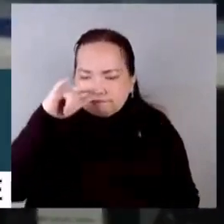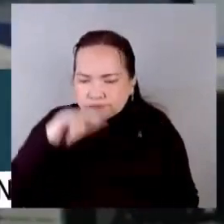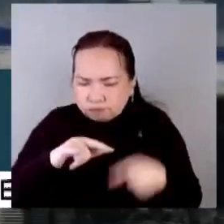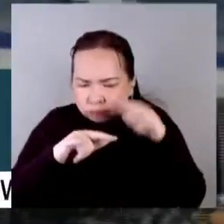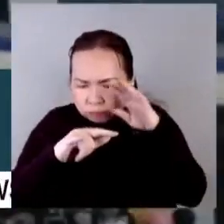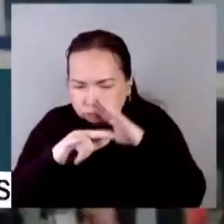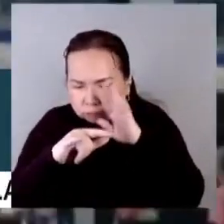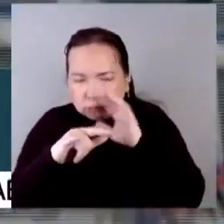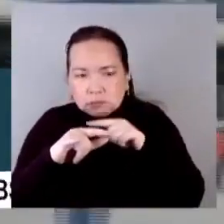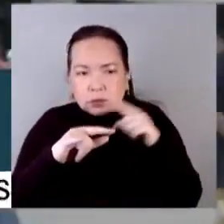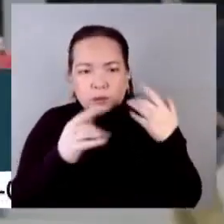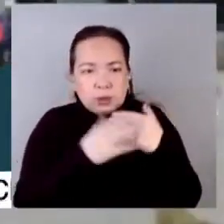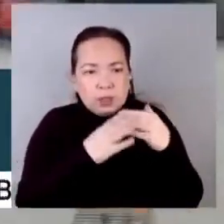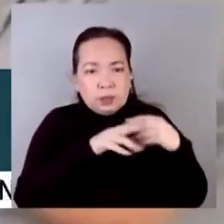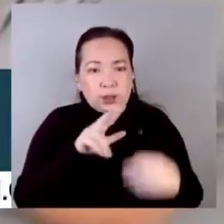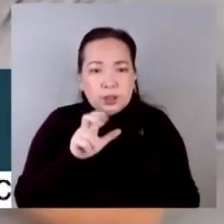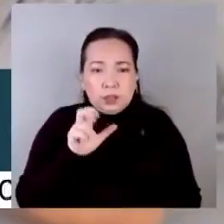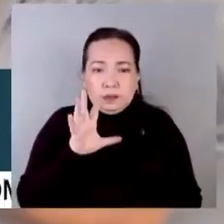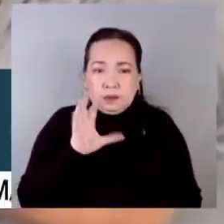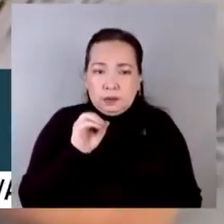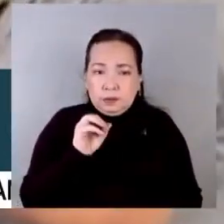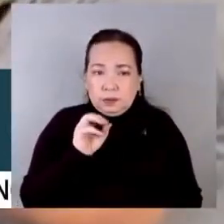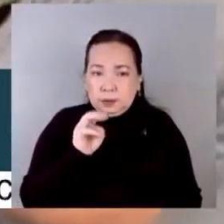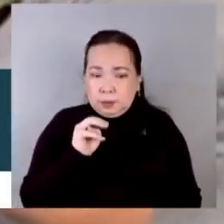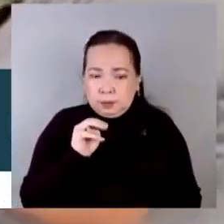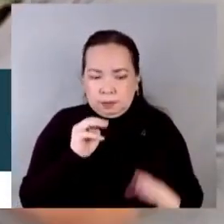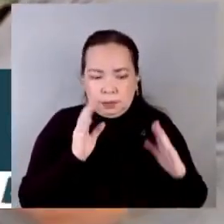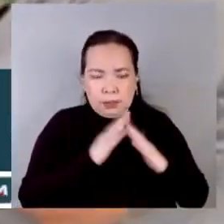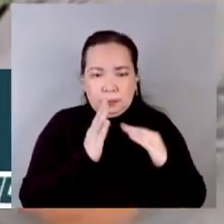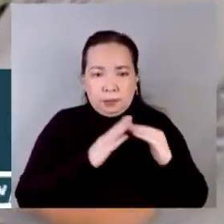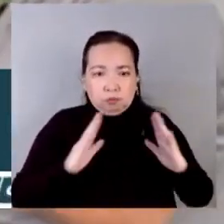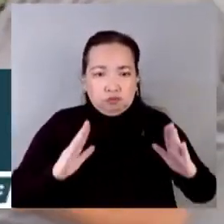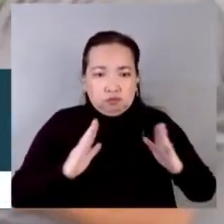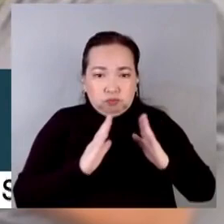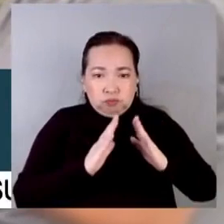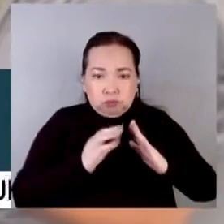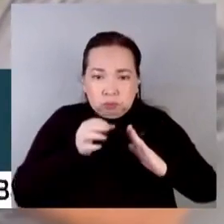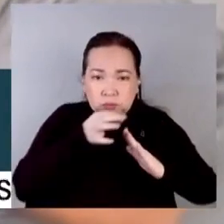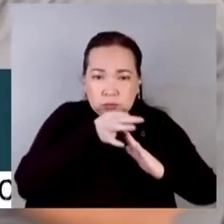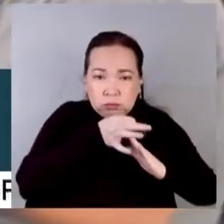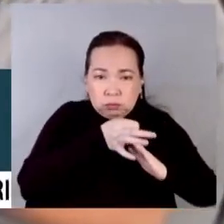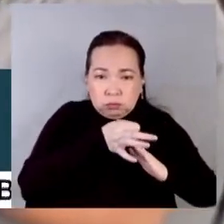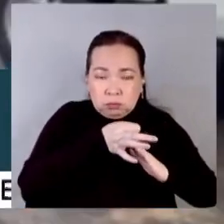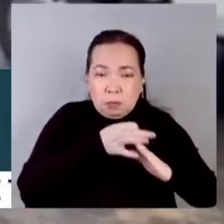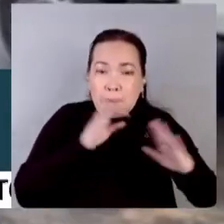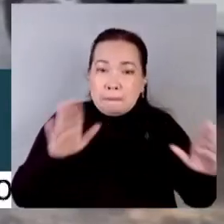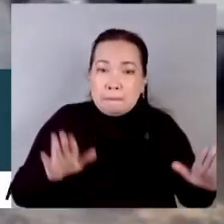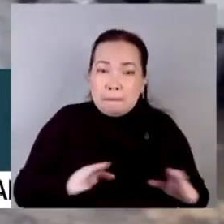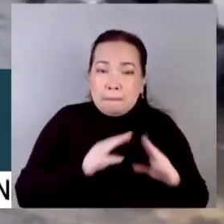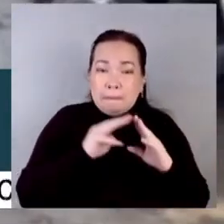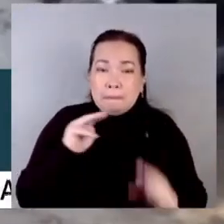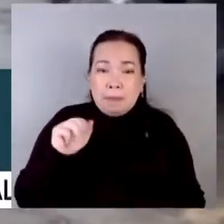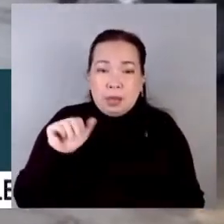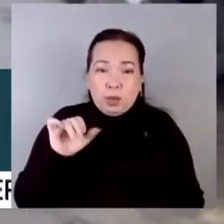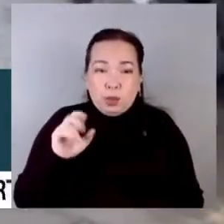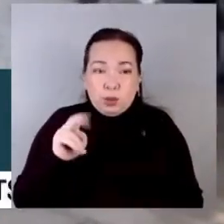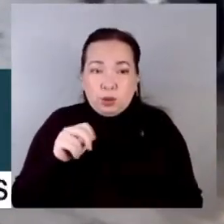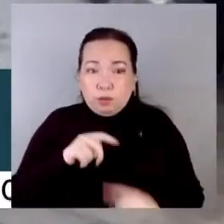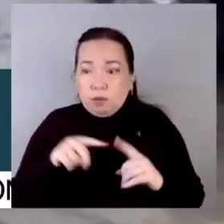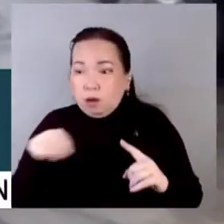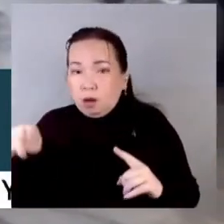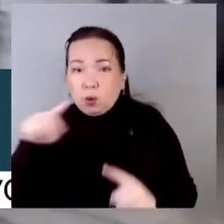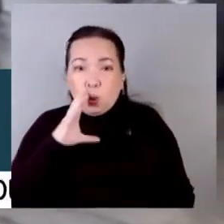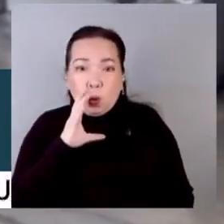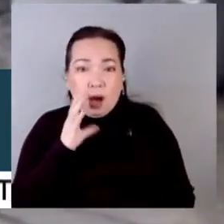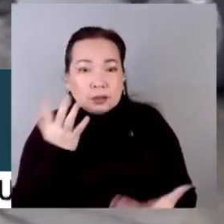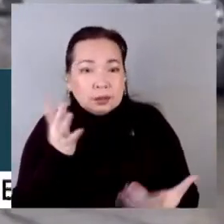approximately 350 meters from the crater of Mayon volcano but has yet to be reached. There has been no sightings yet of the four passengers